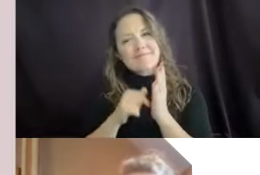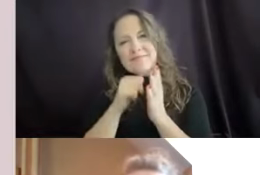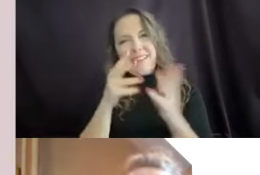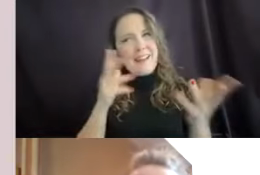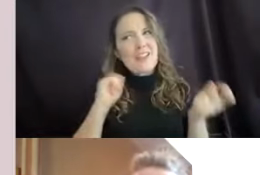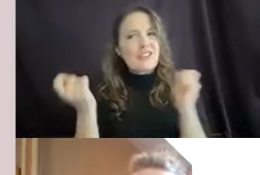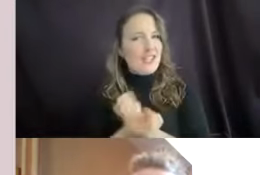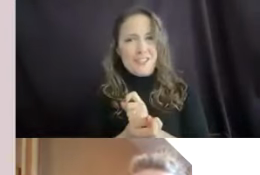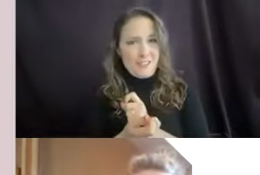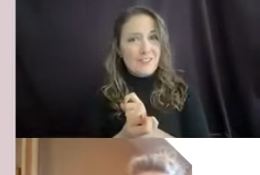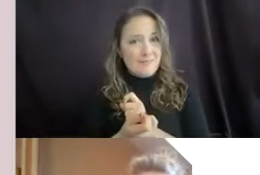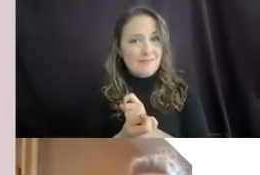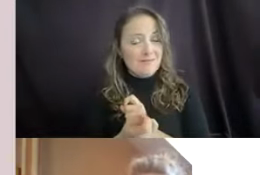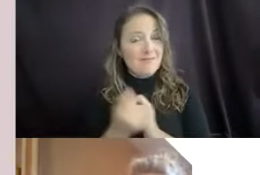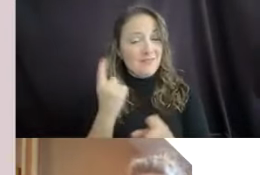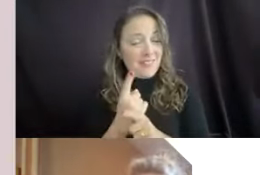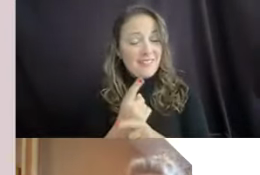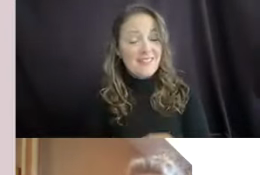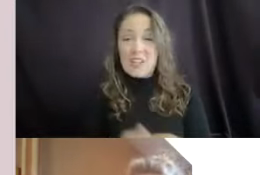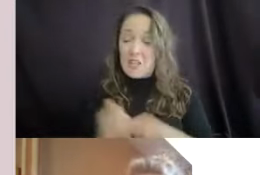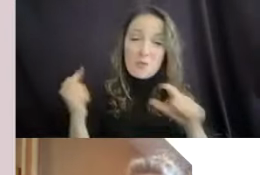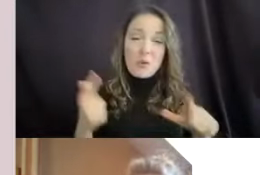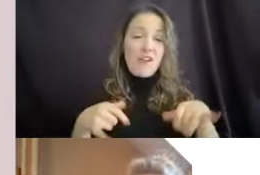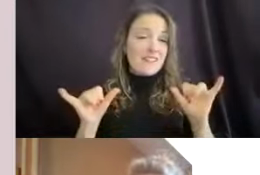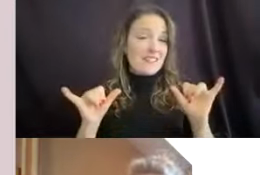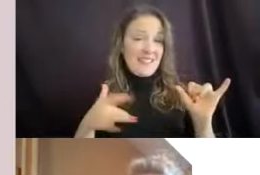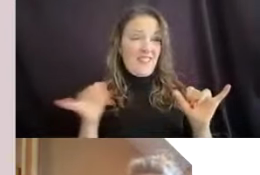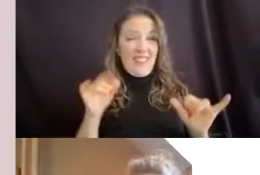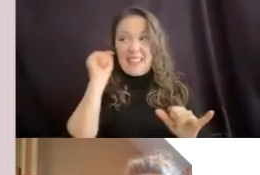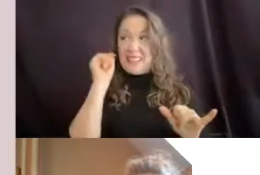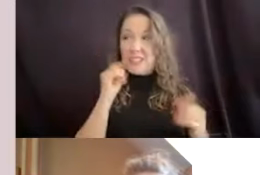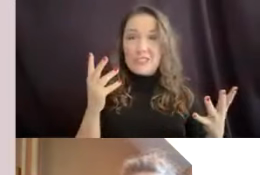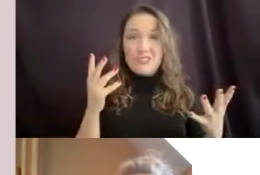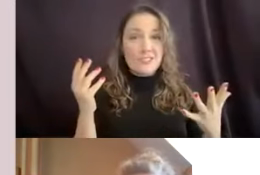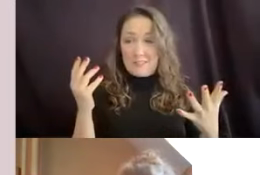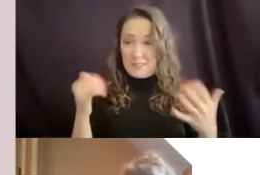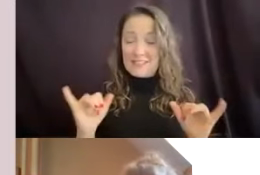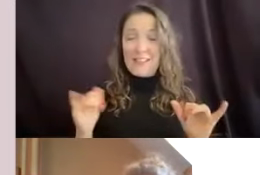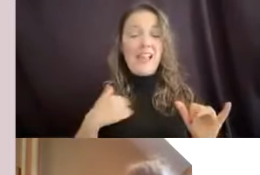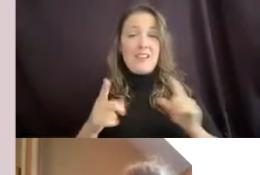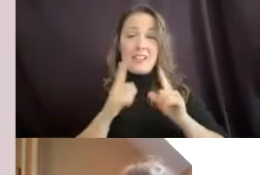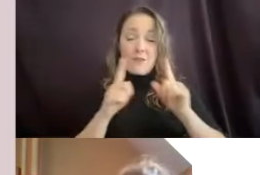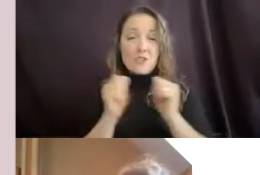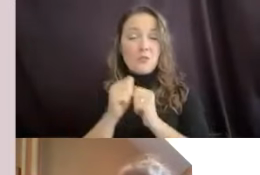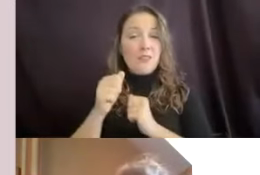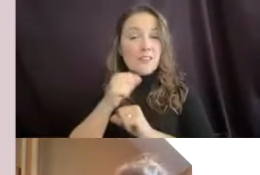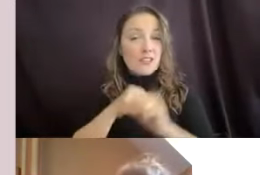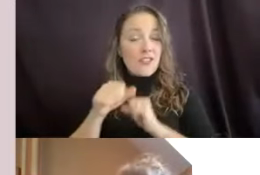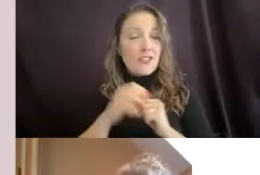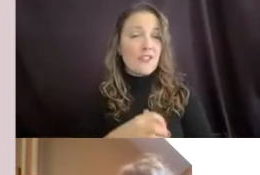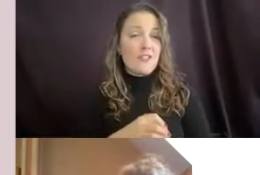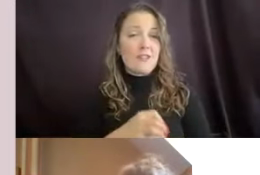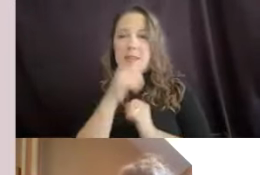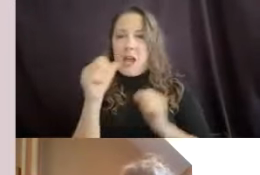changed. We're all still, like, teenagers are all still having these conversations with each other and not with